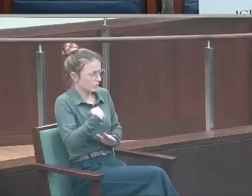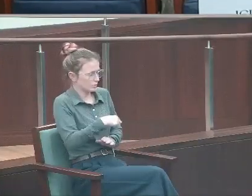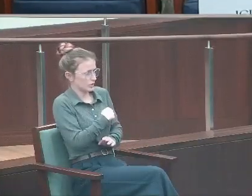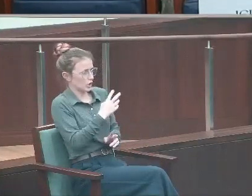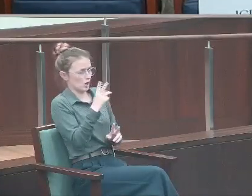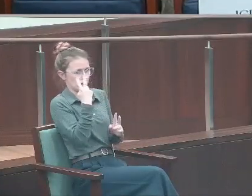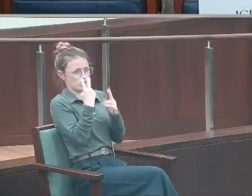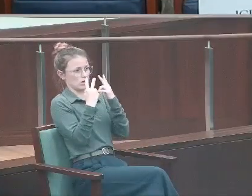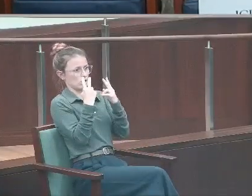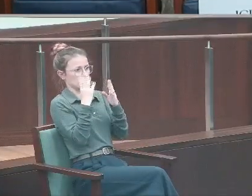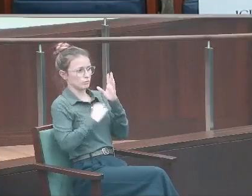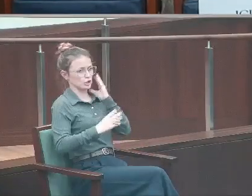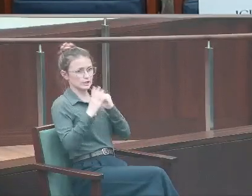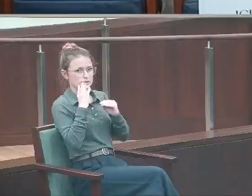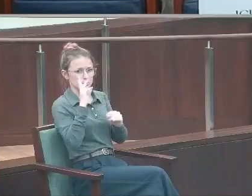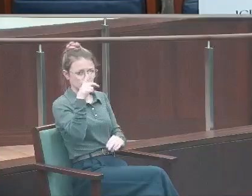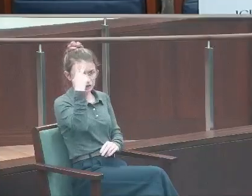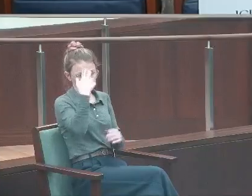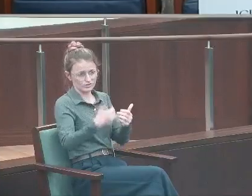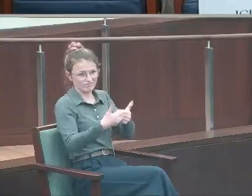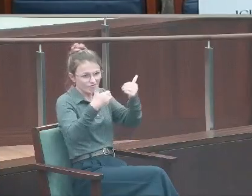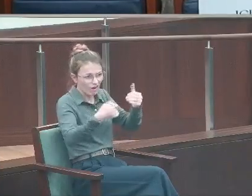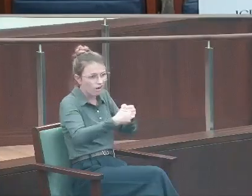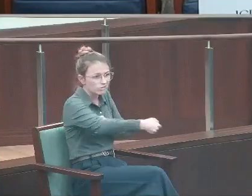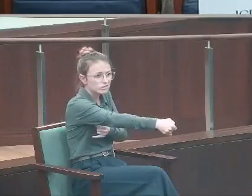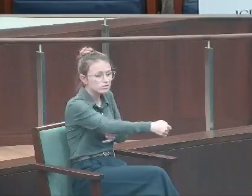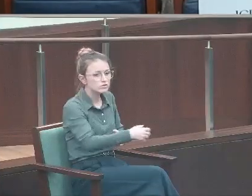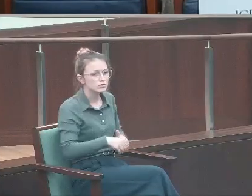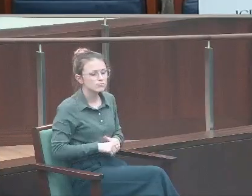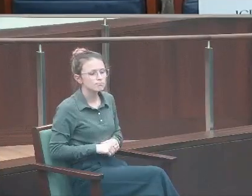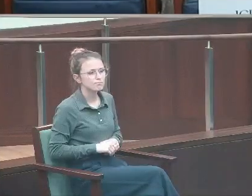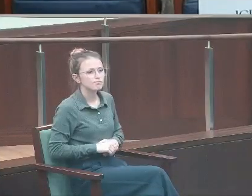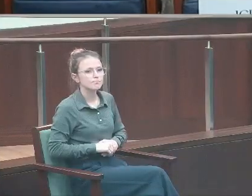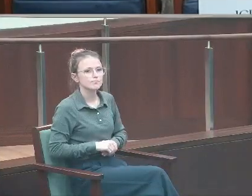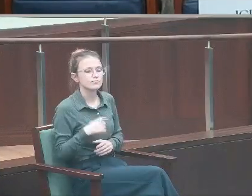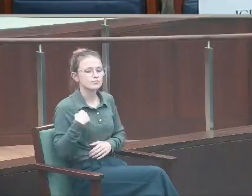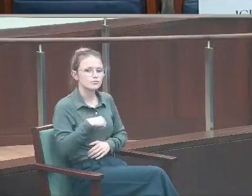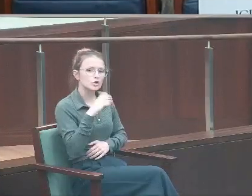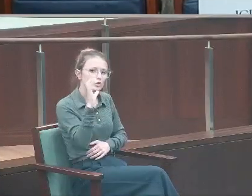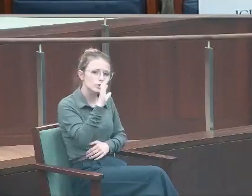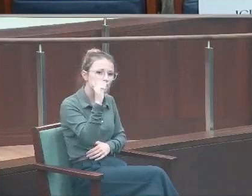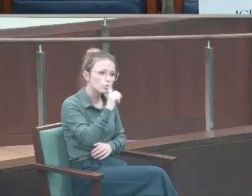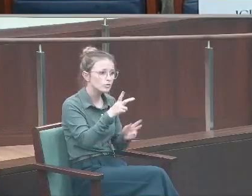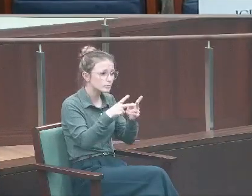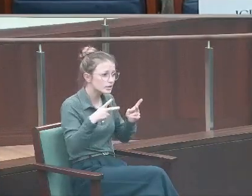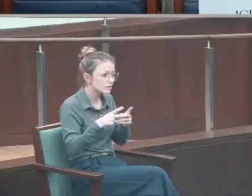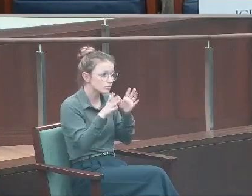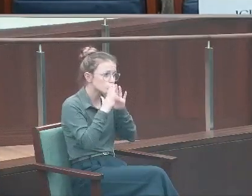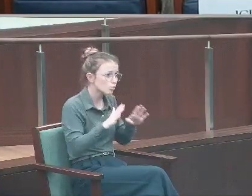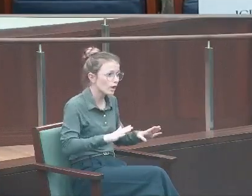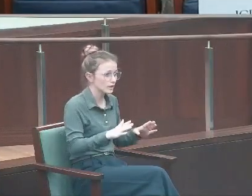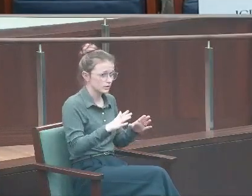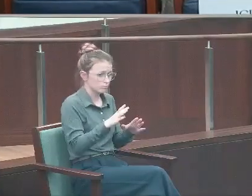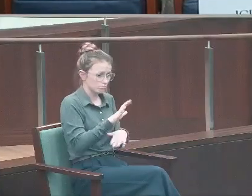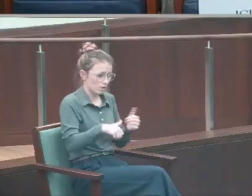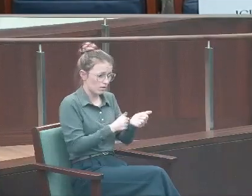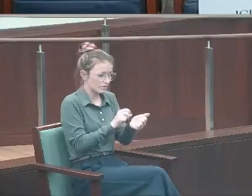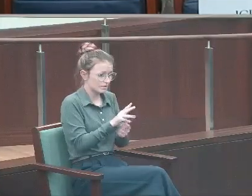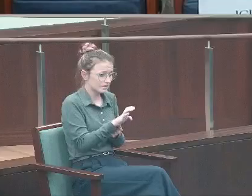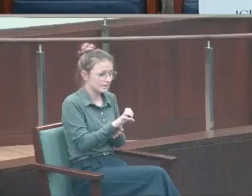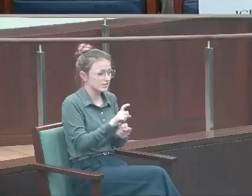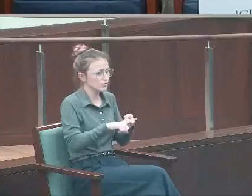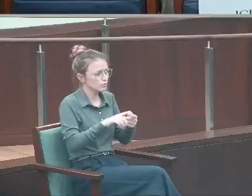binaries. So we're looking for places and spaces where quiet, kind of behind-the-scenes diplomacy can encourage political